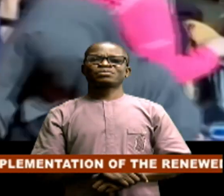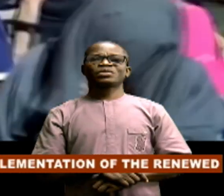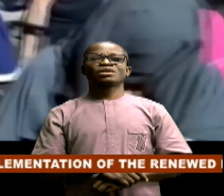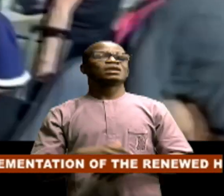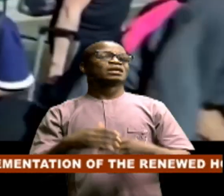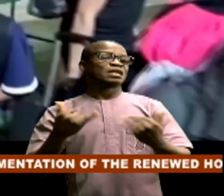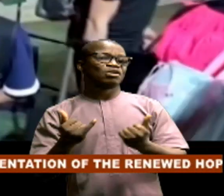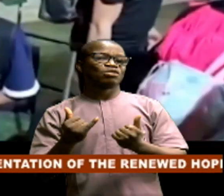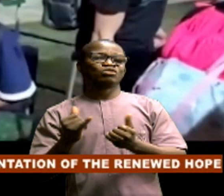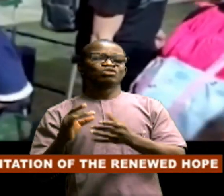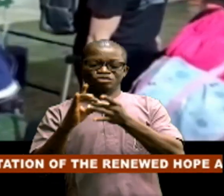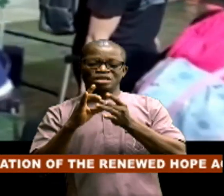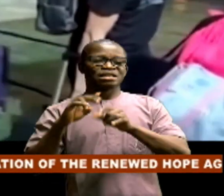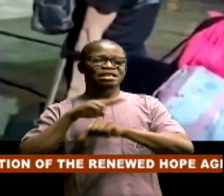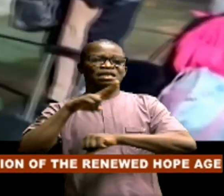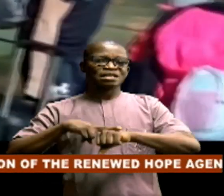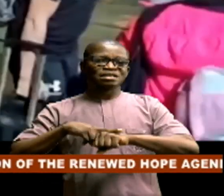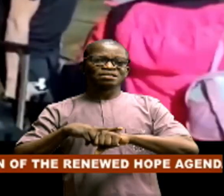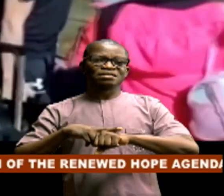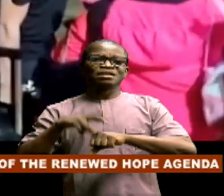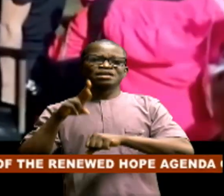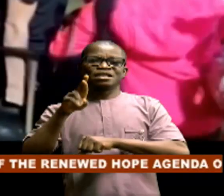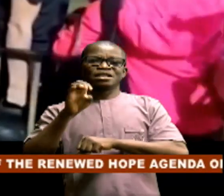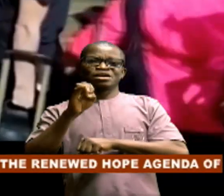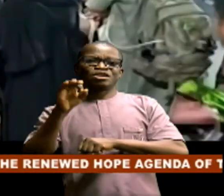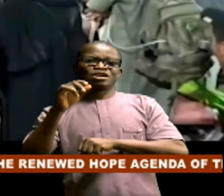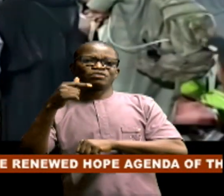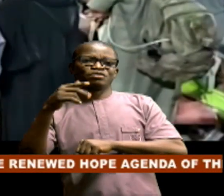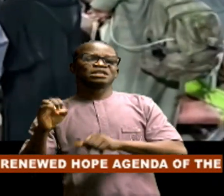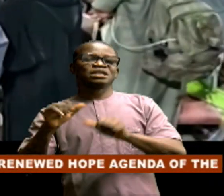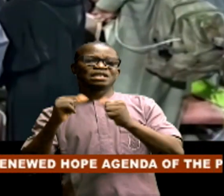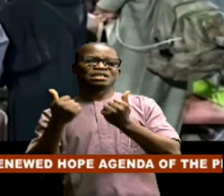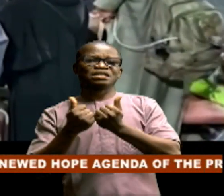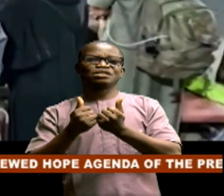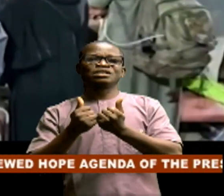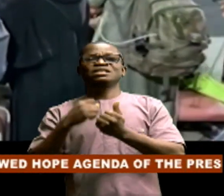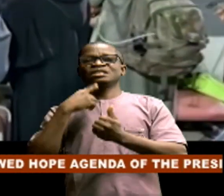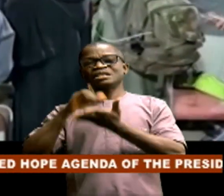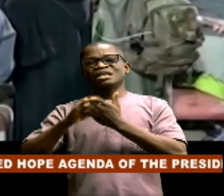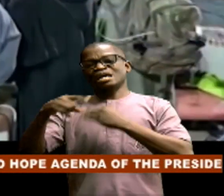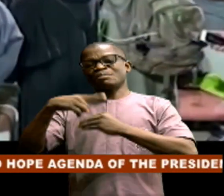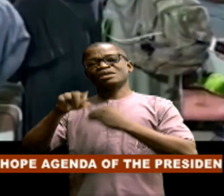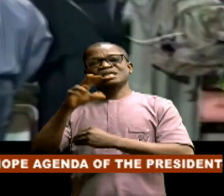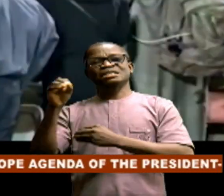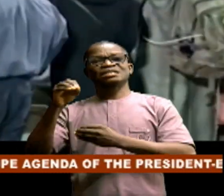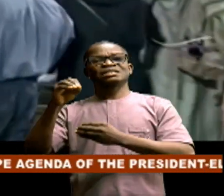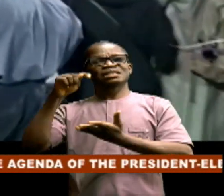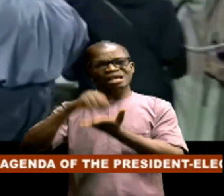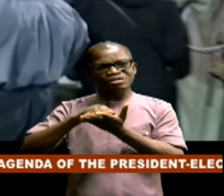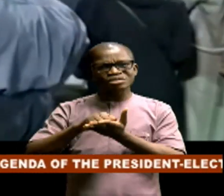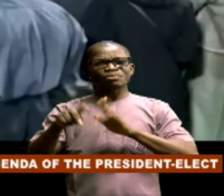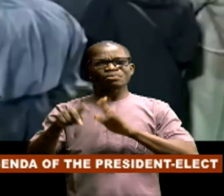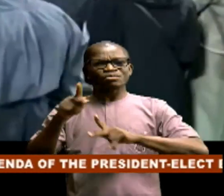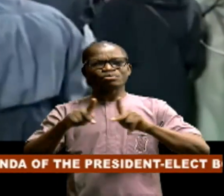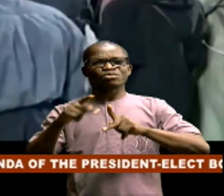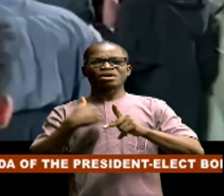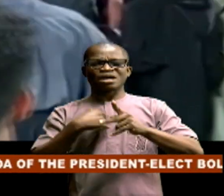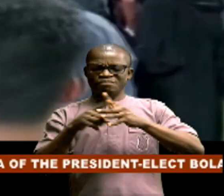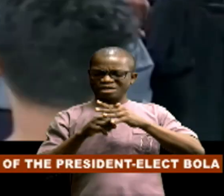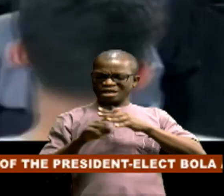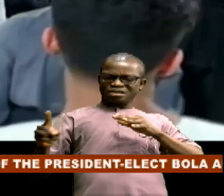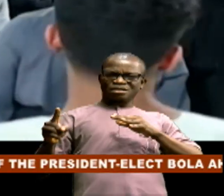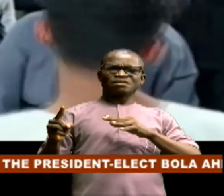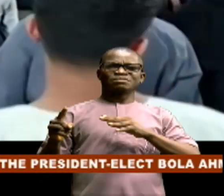Meanwhile, United Nations Refugee Agency UNHCR said about 20,000 refugees have so far made the